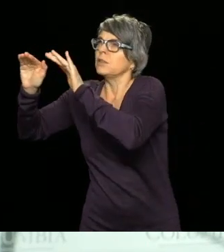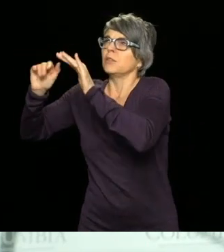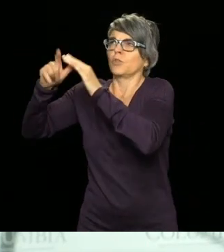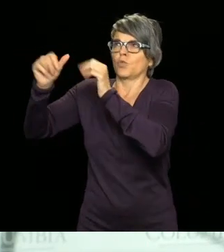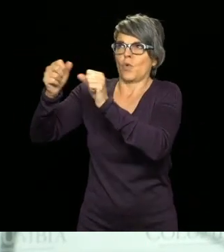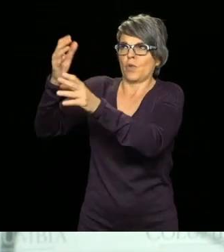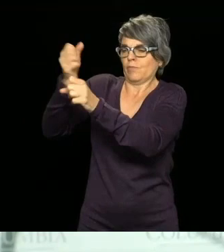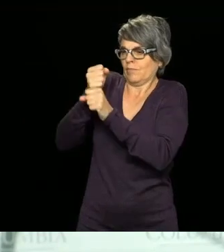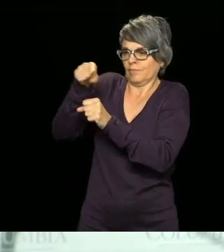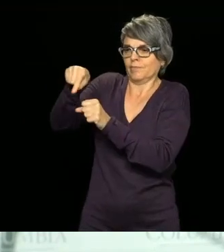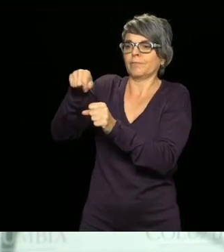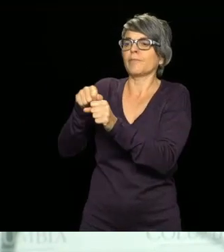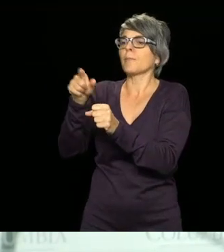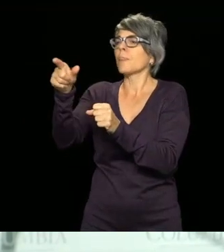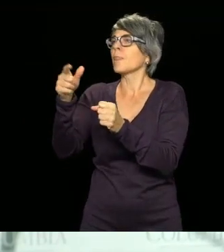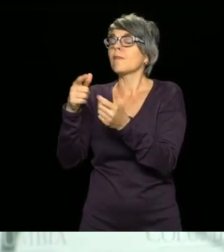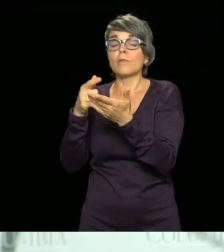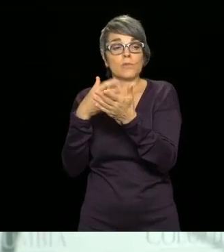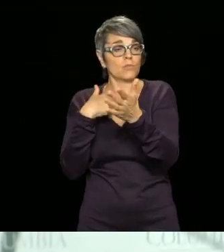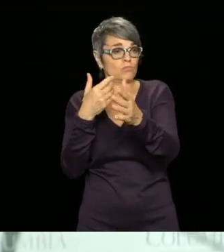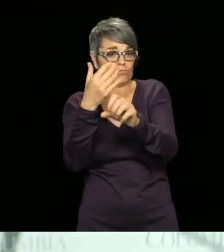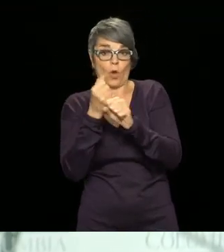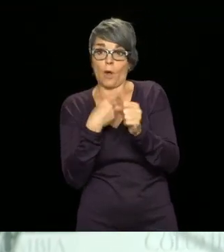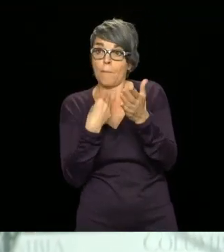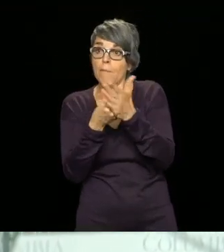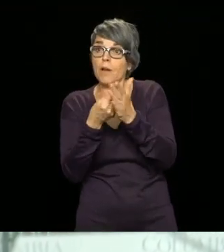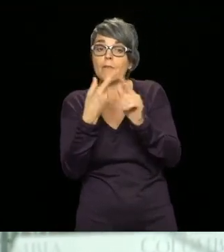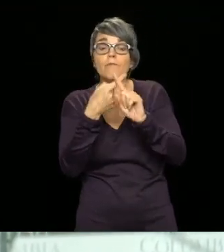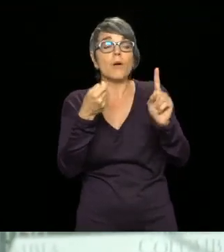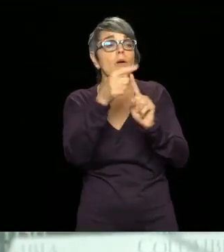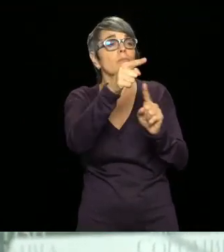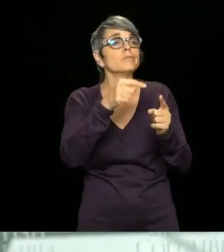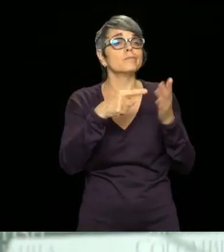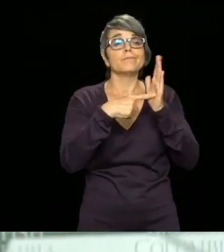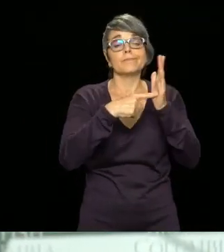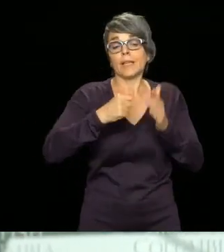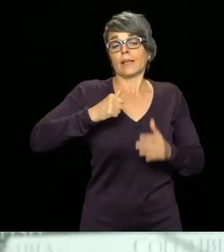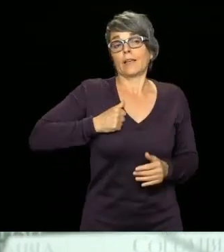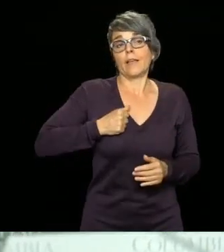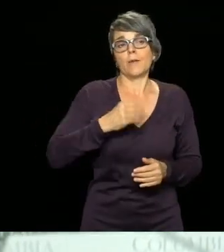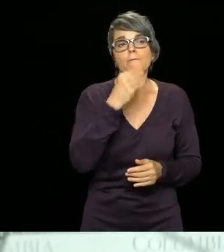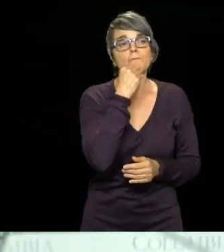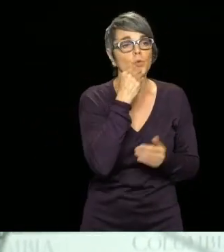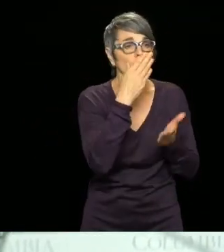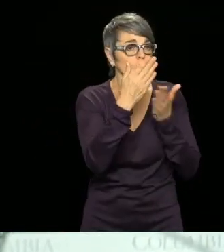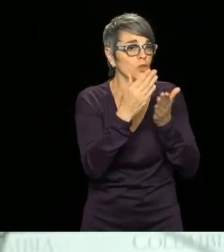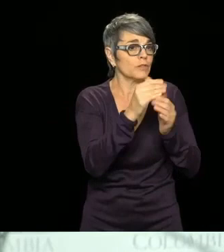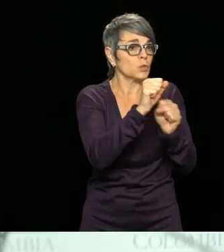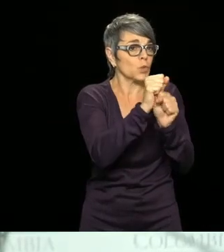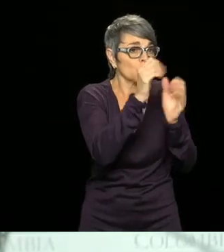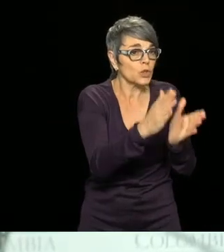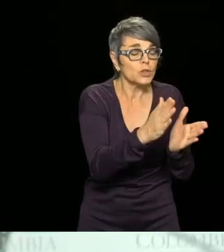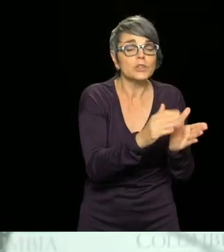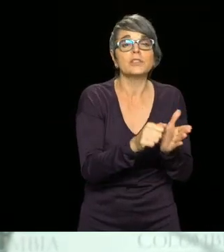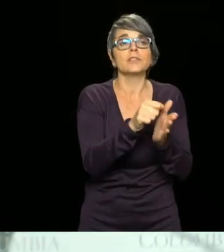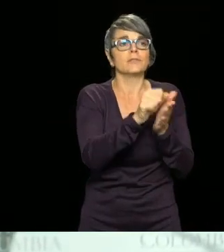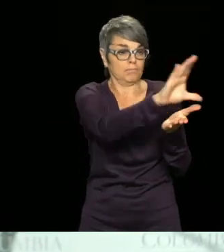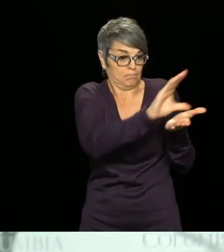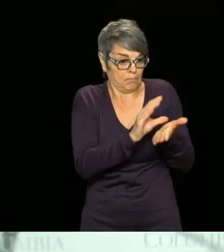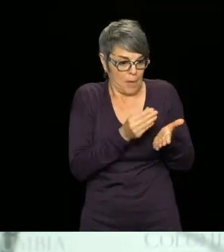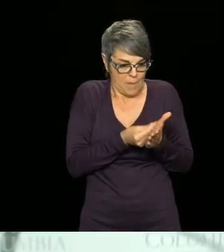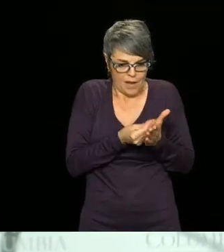organizations like the Canadian Food Services Workers and others, we've been able to purchase masks and gloves